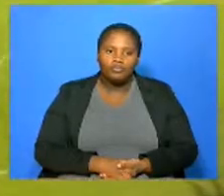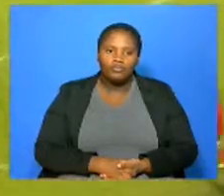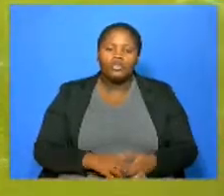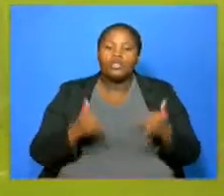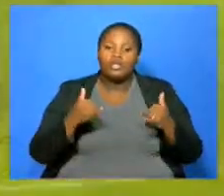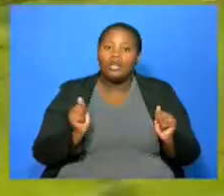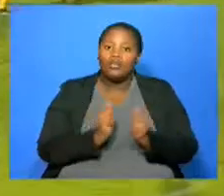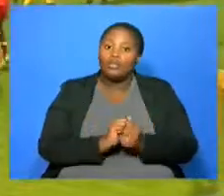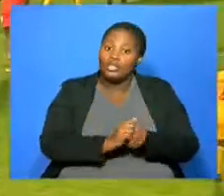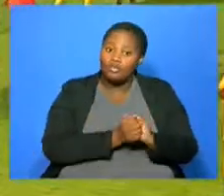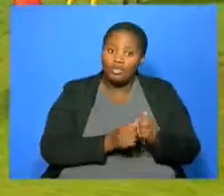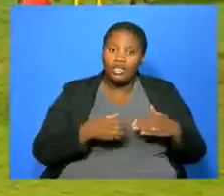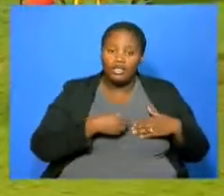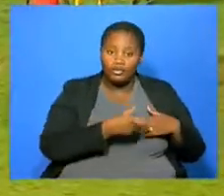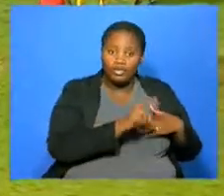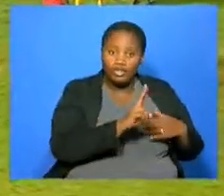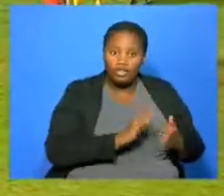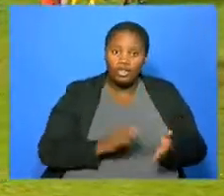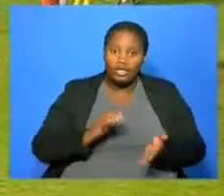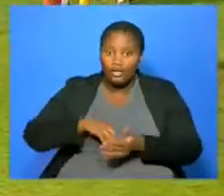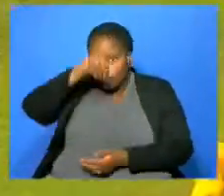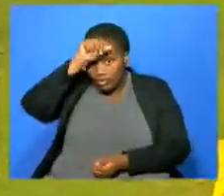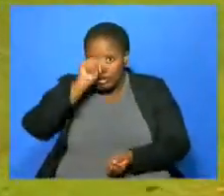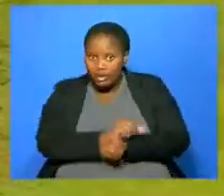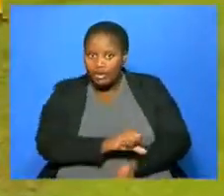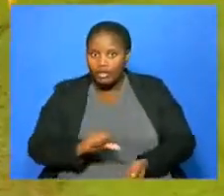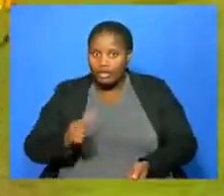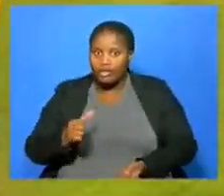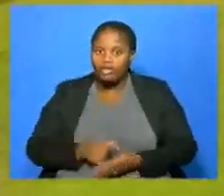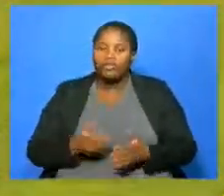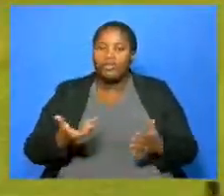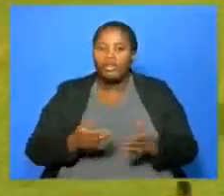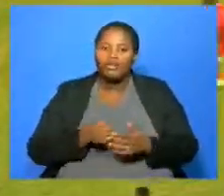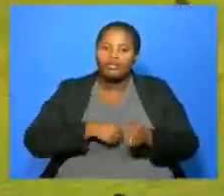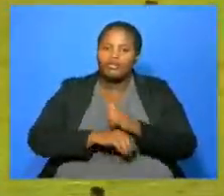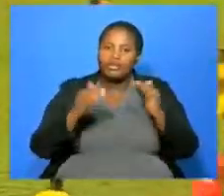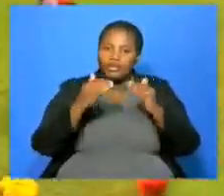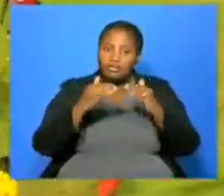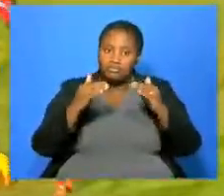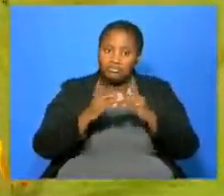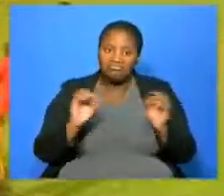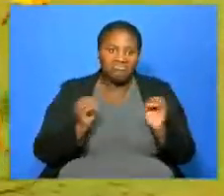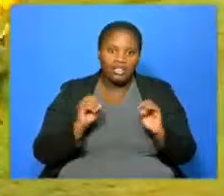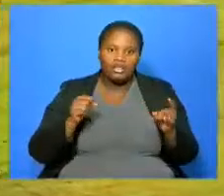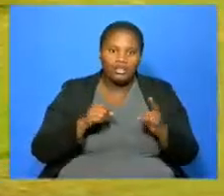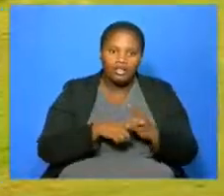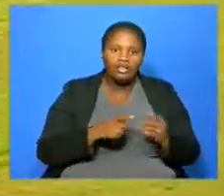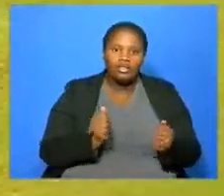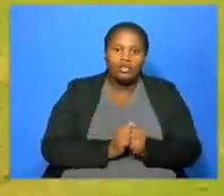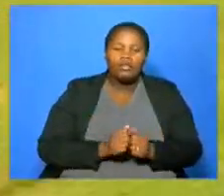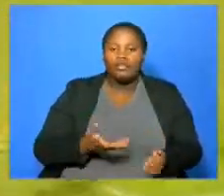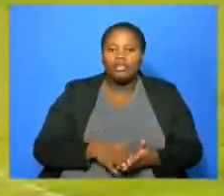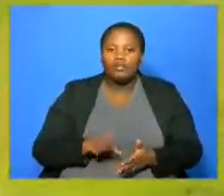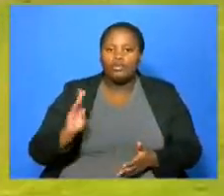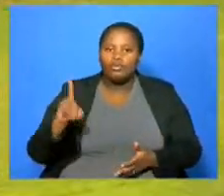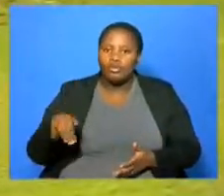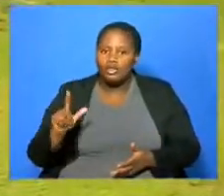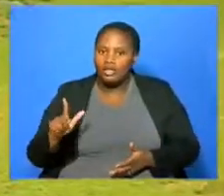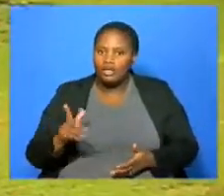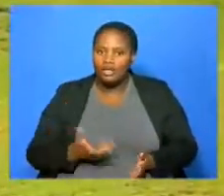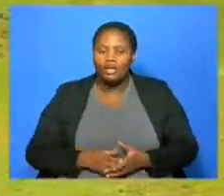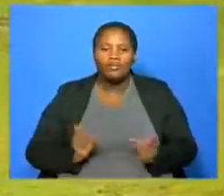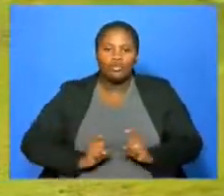And in sports, GU and Police 11 play to a goalless draw in a Botswana Premier